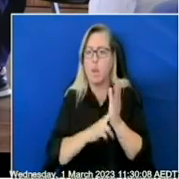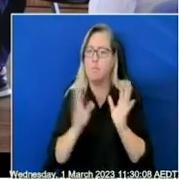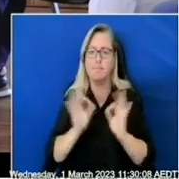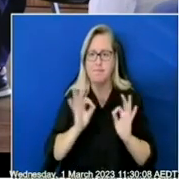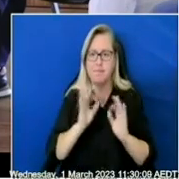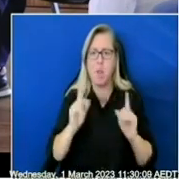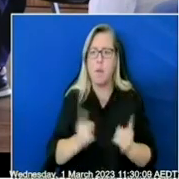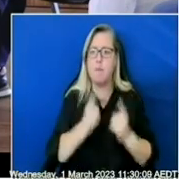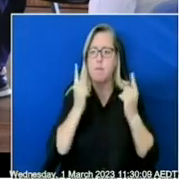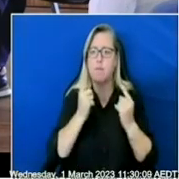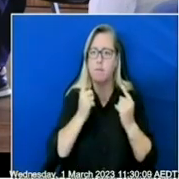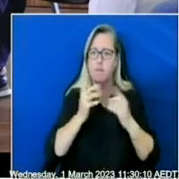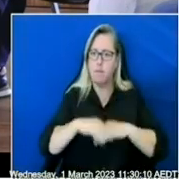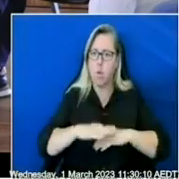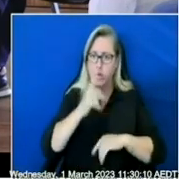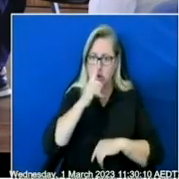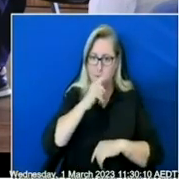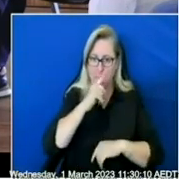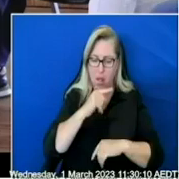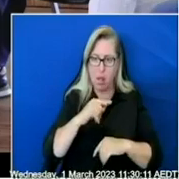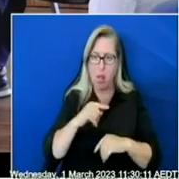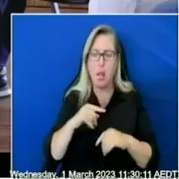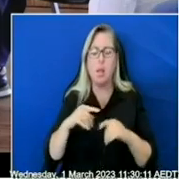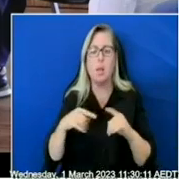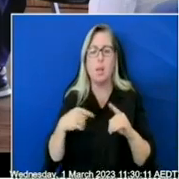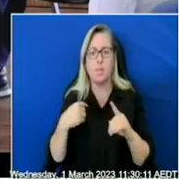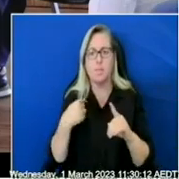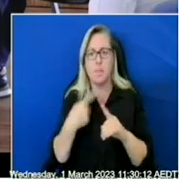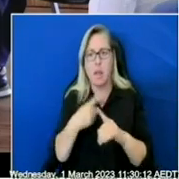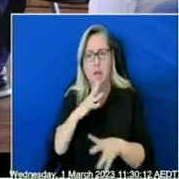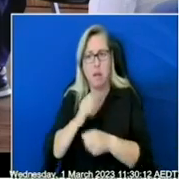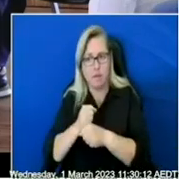with international processes, and there are